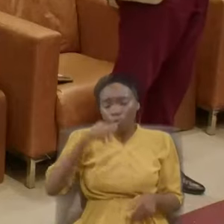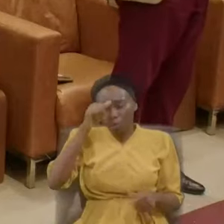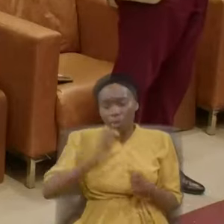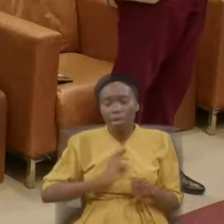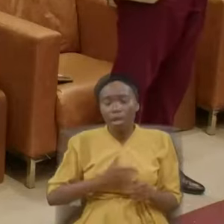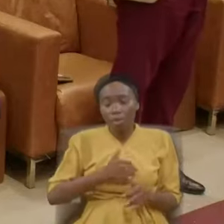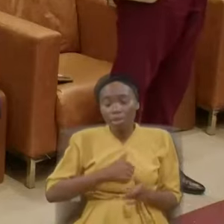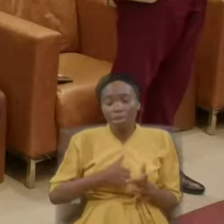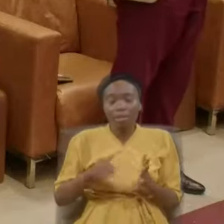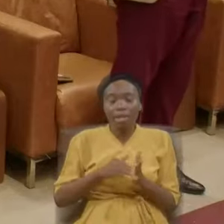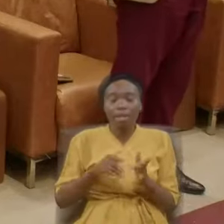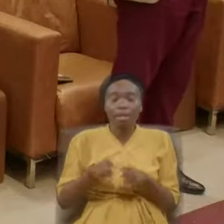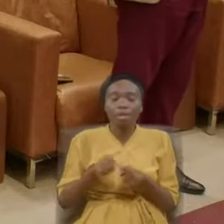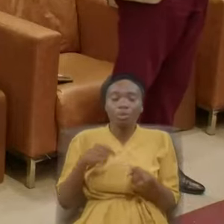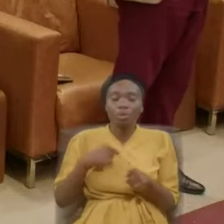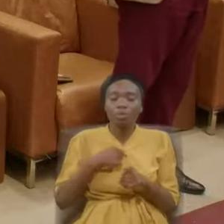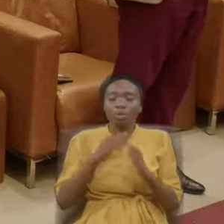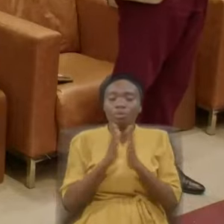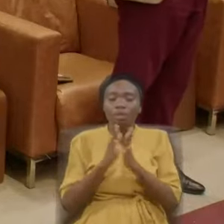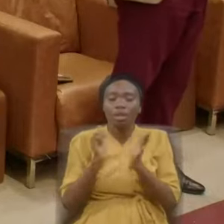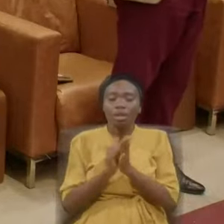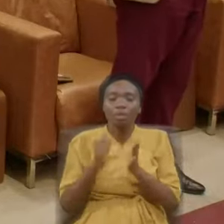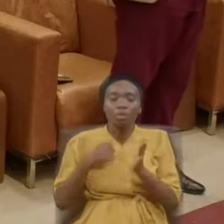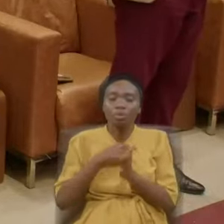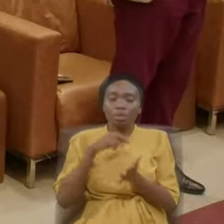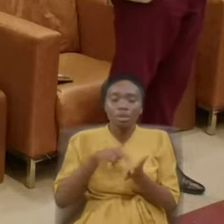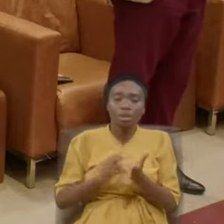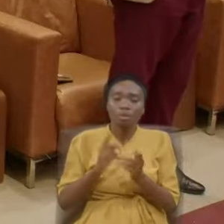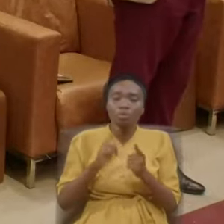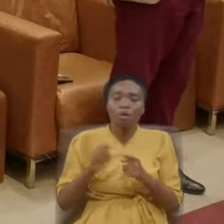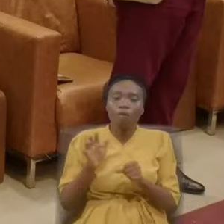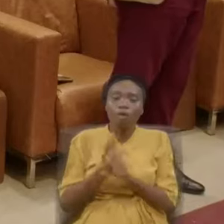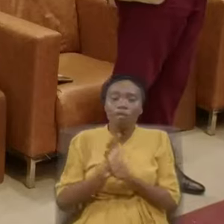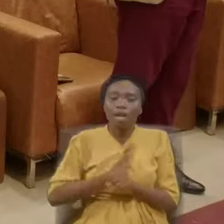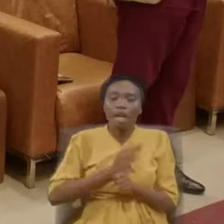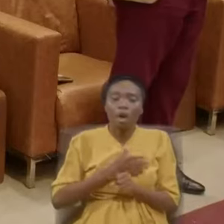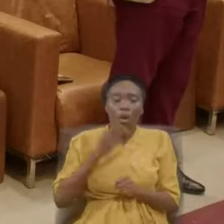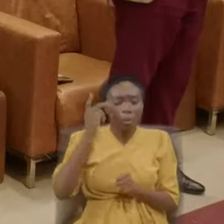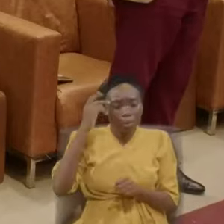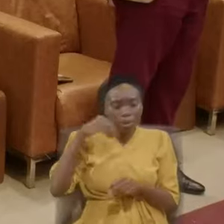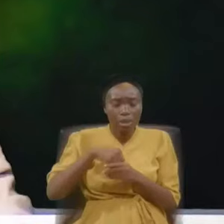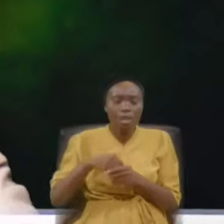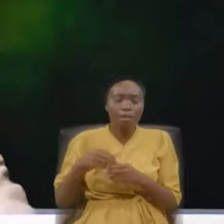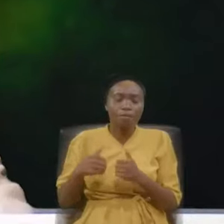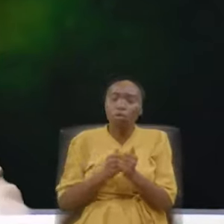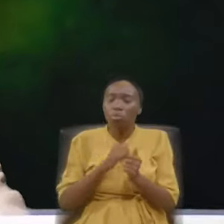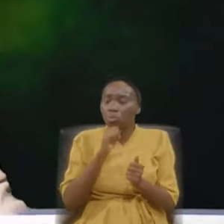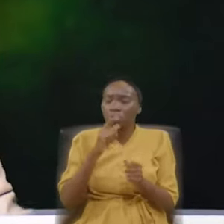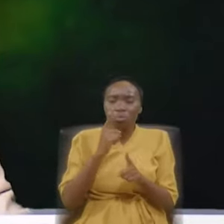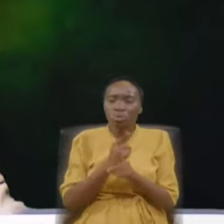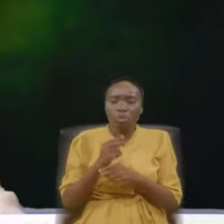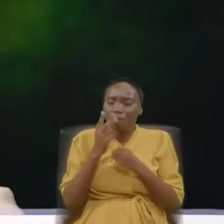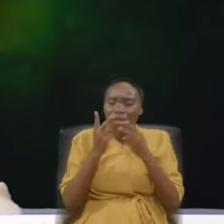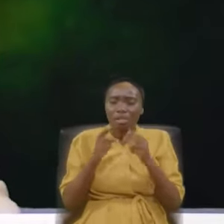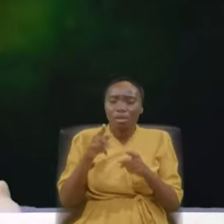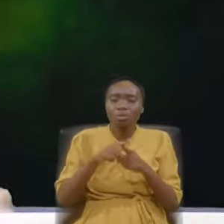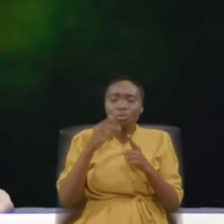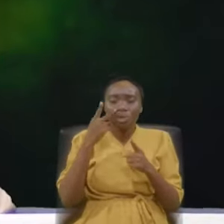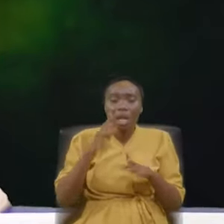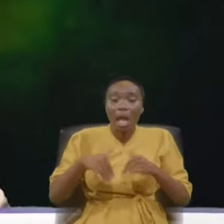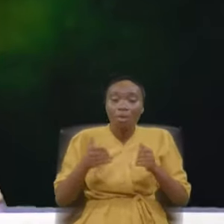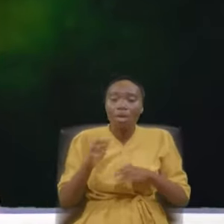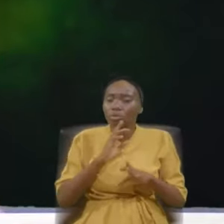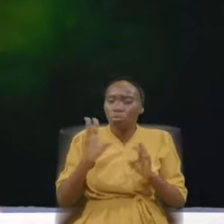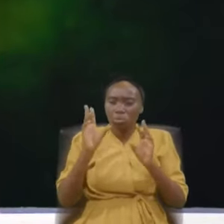pray that God will help us to fulfill our purpose in follow-up. We are not just visiting them to see how they are doing.